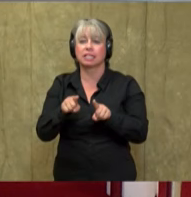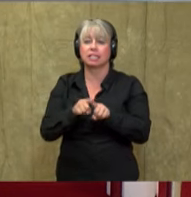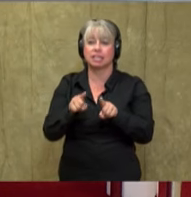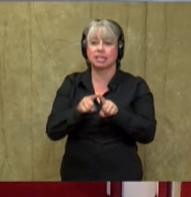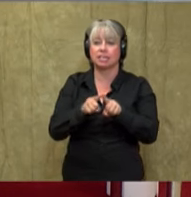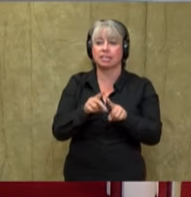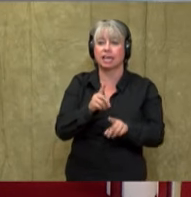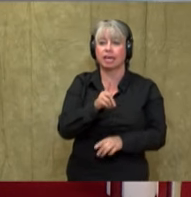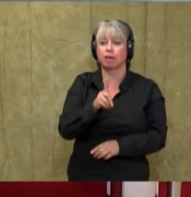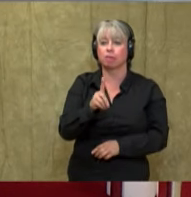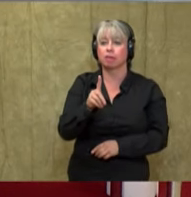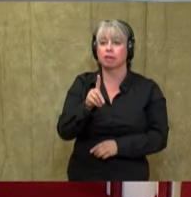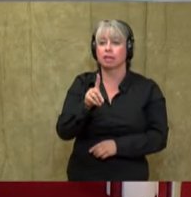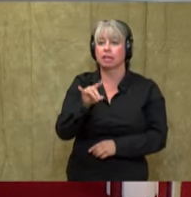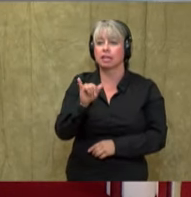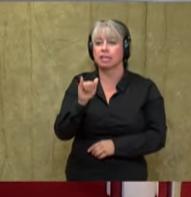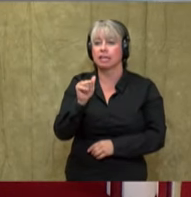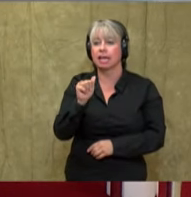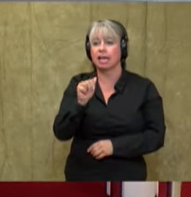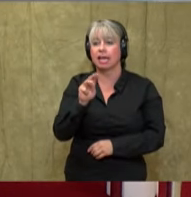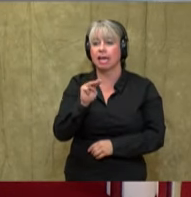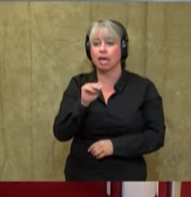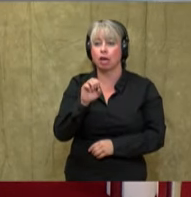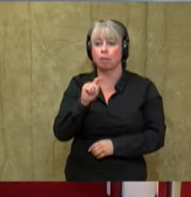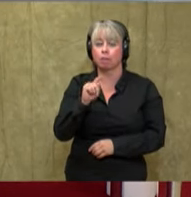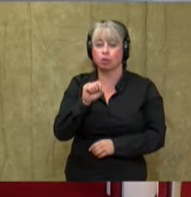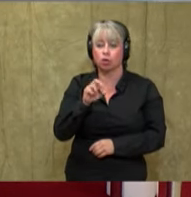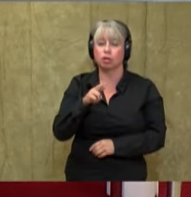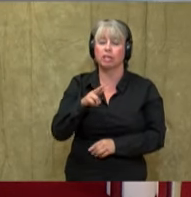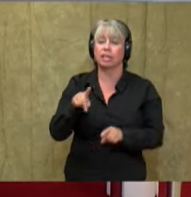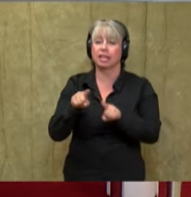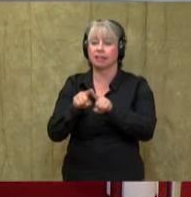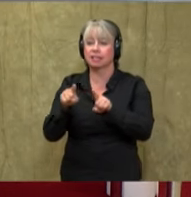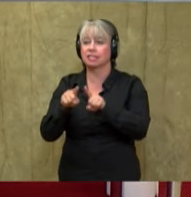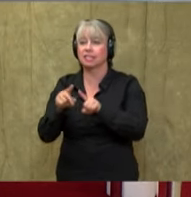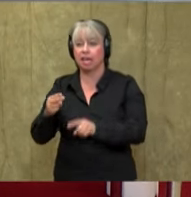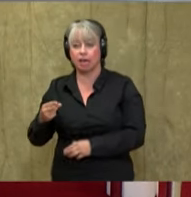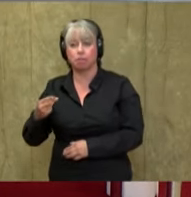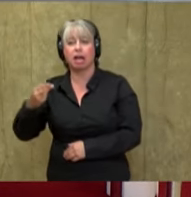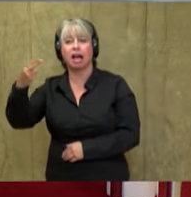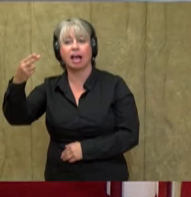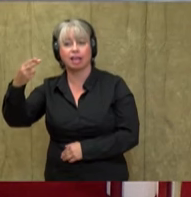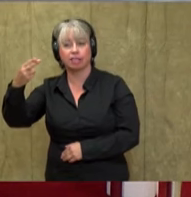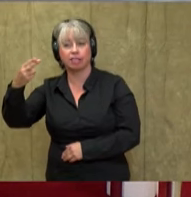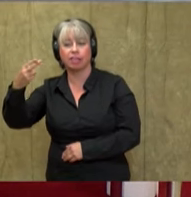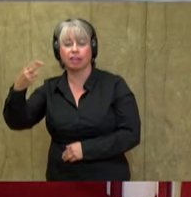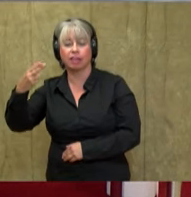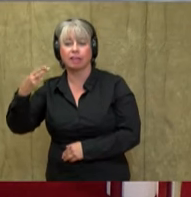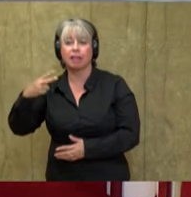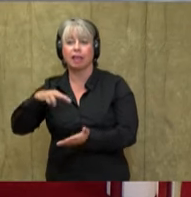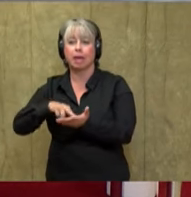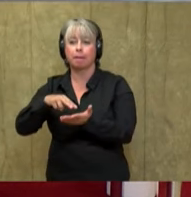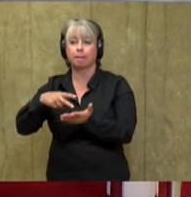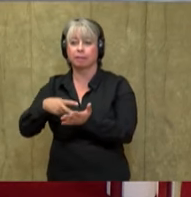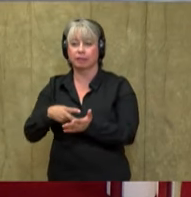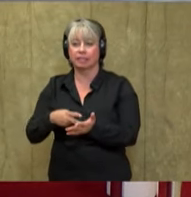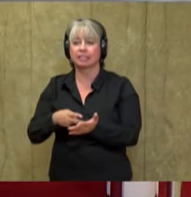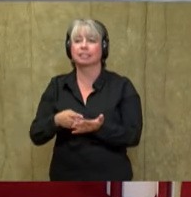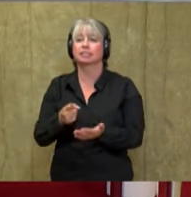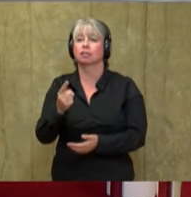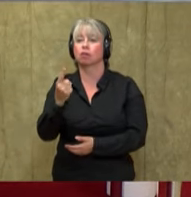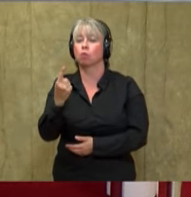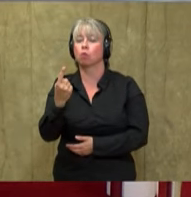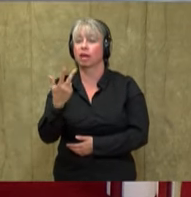height, if they have equal diameters and equal heights, then it will be one-third of